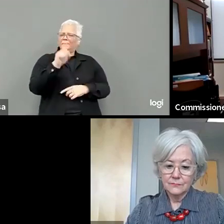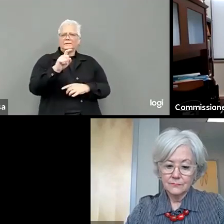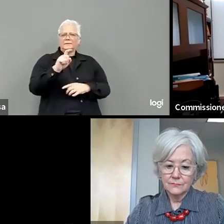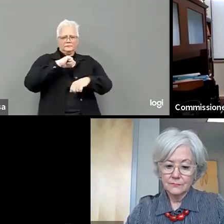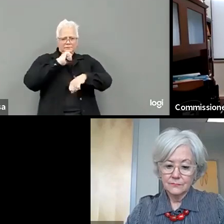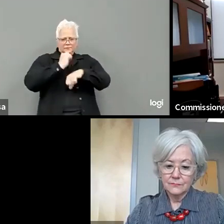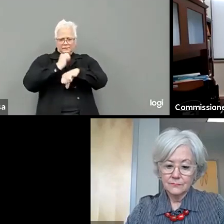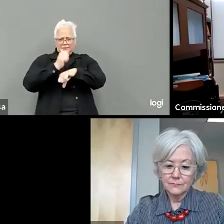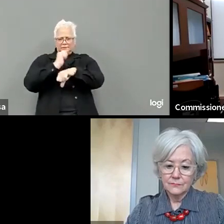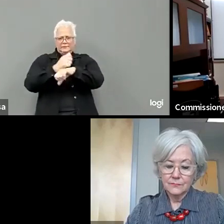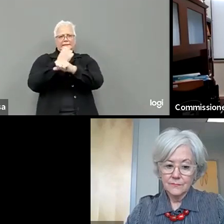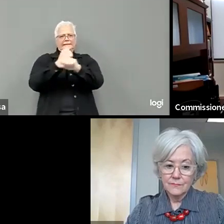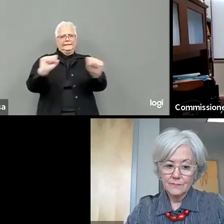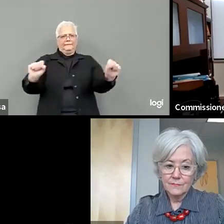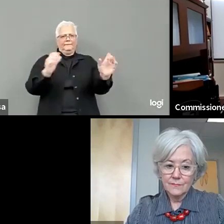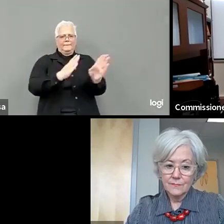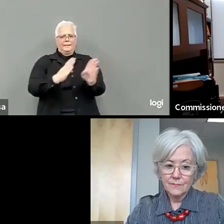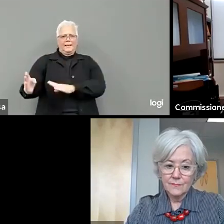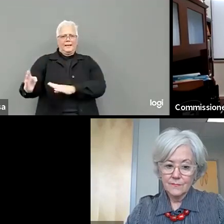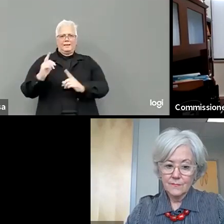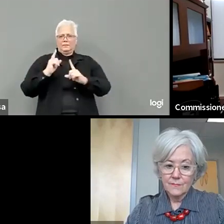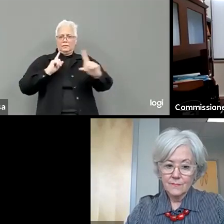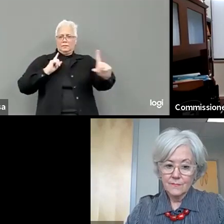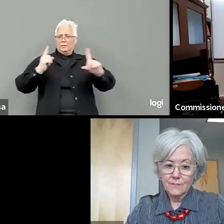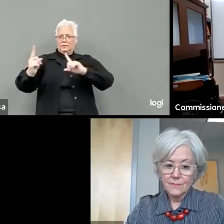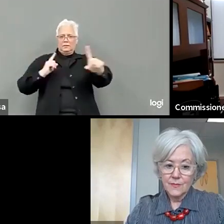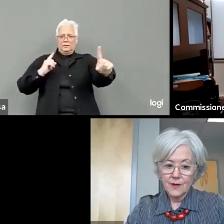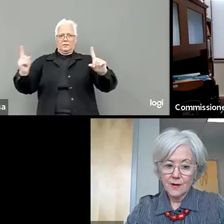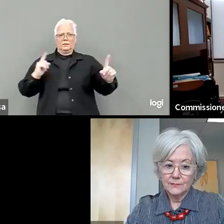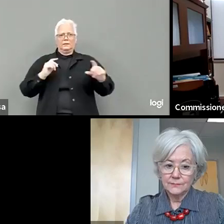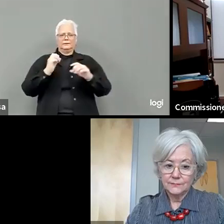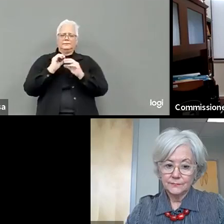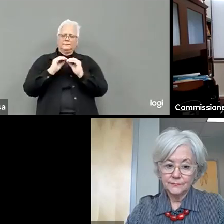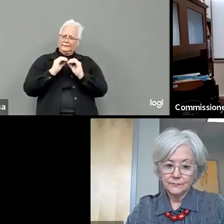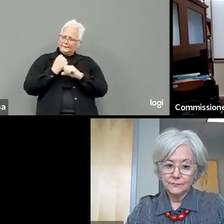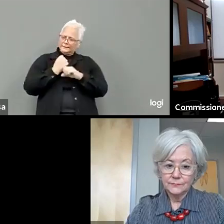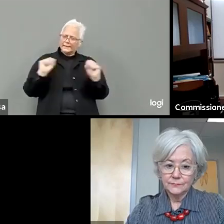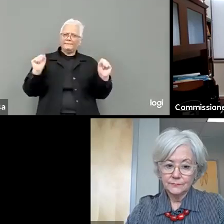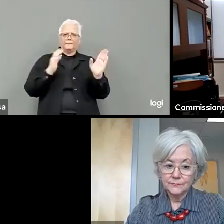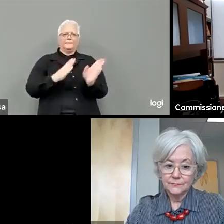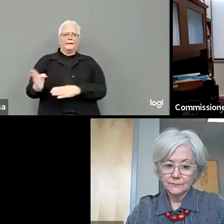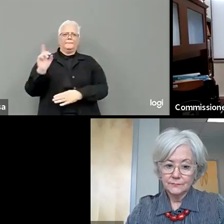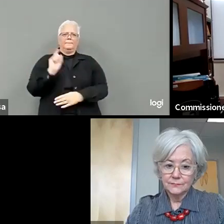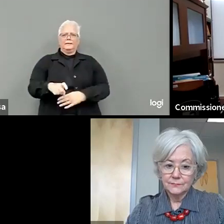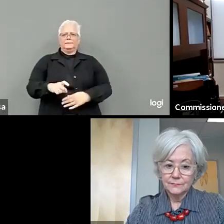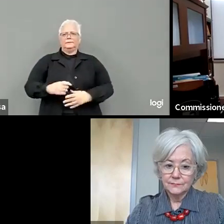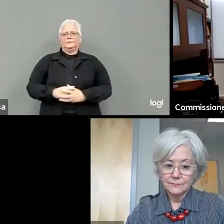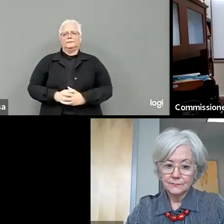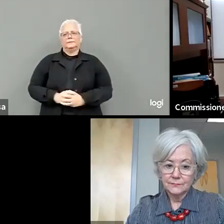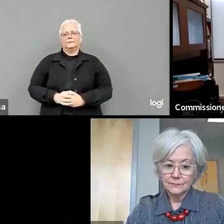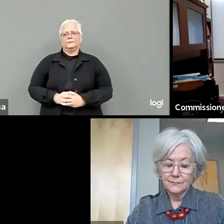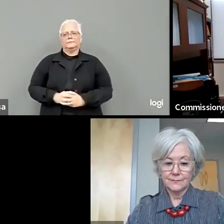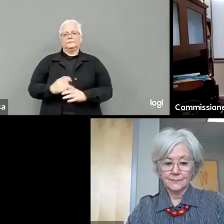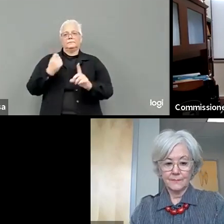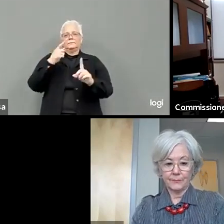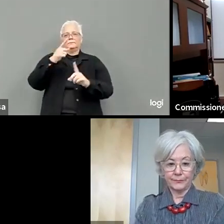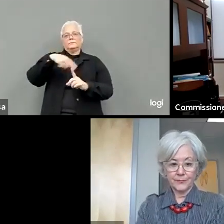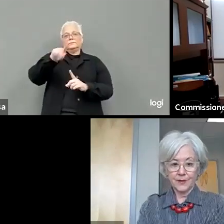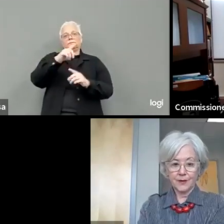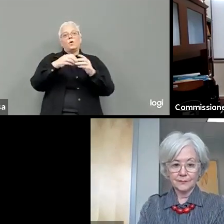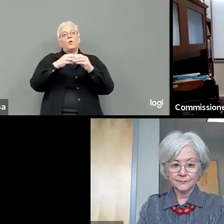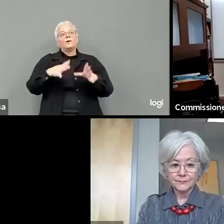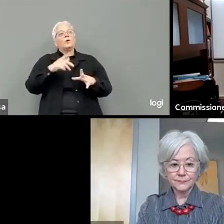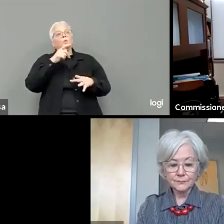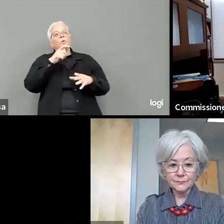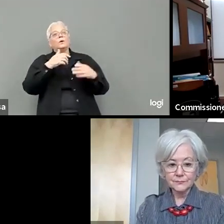larger events to be held. And the team at the Tulsa Health Department has been working with event organizers